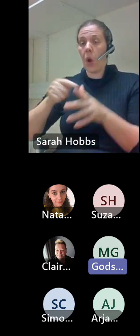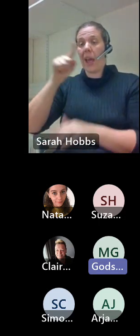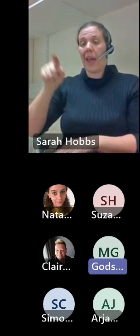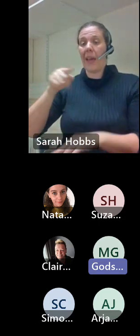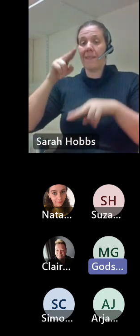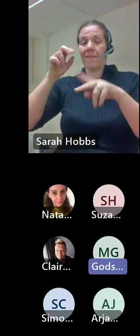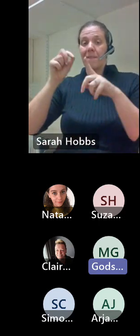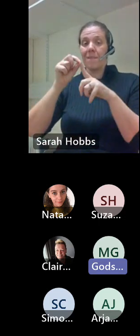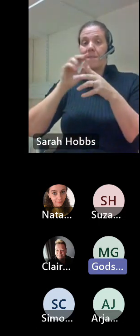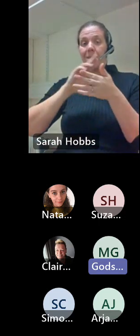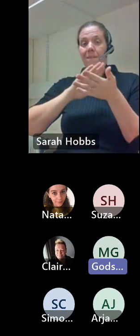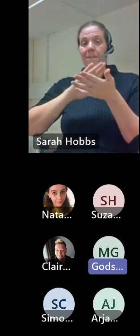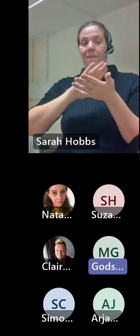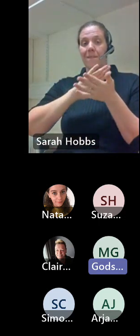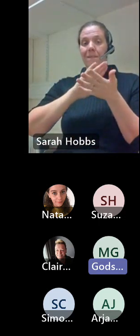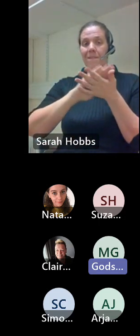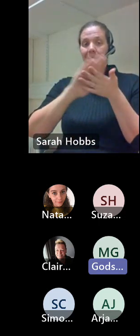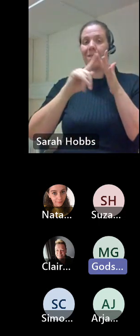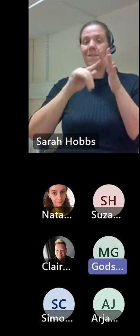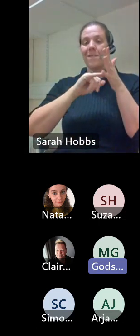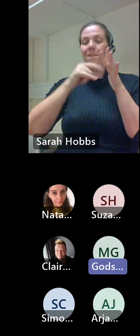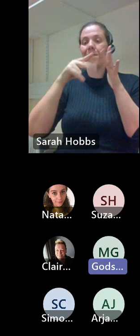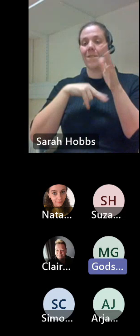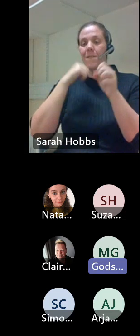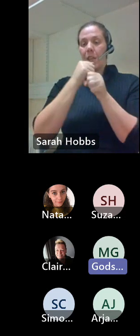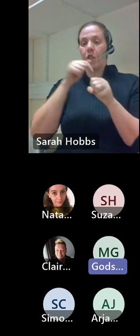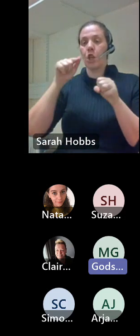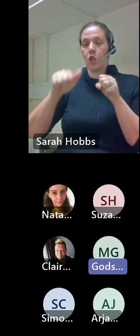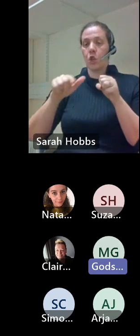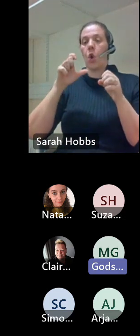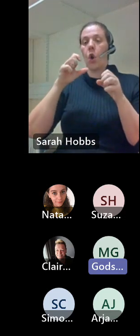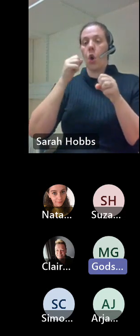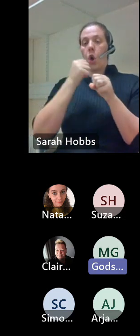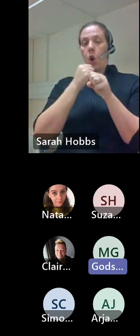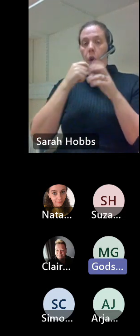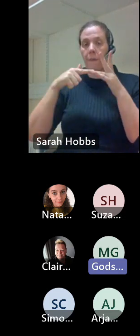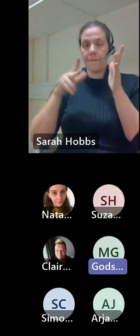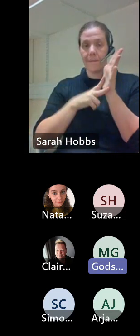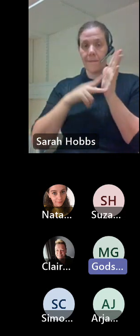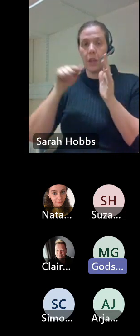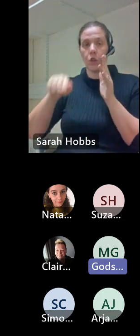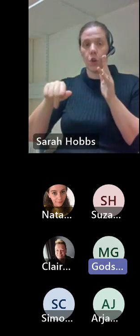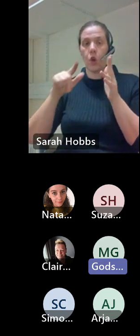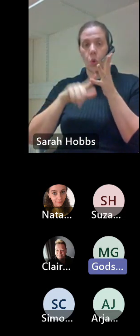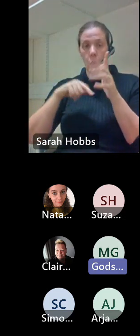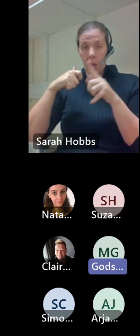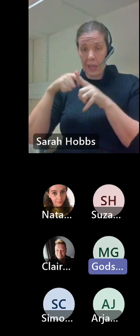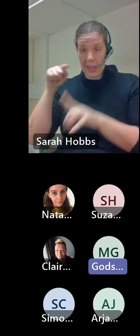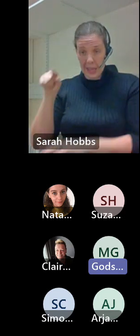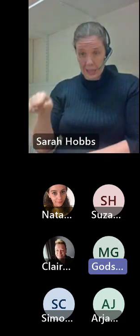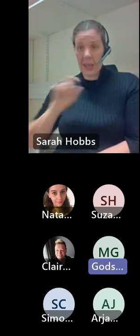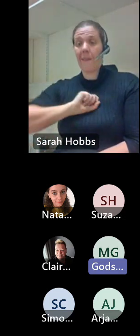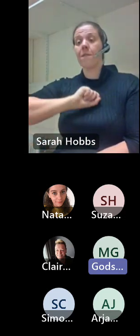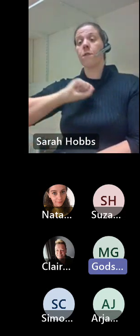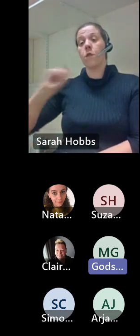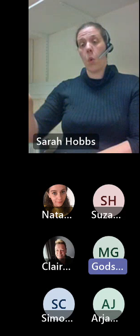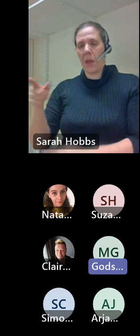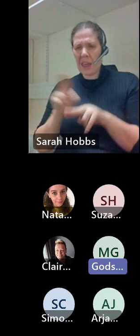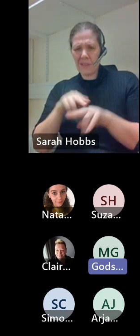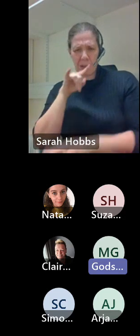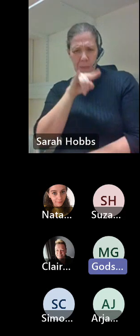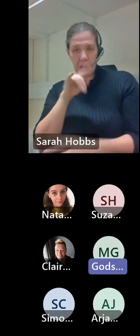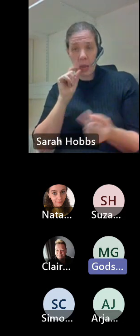report@phishing.gov.uk. And on the right hand side, you can see one of the most recent graphics that I could gain access to, and the information